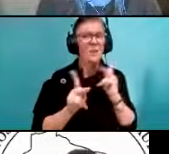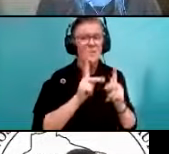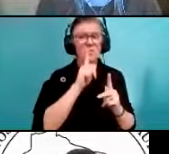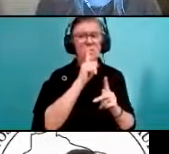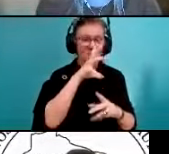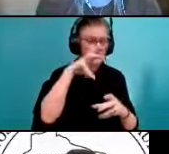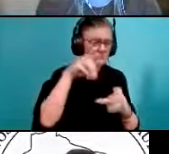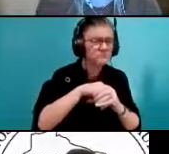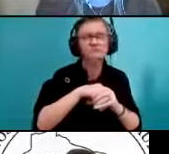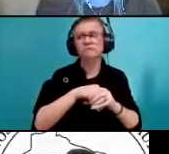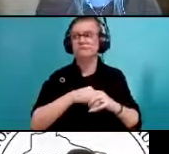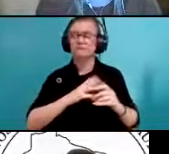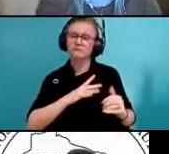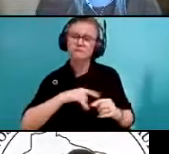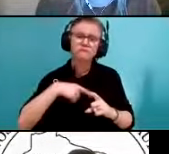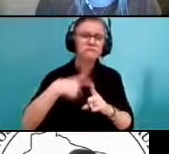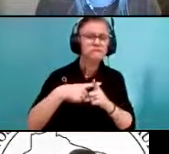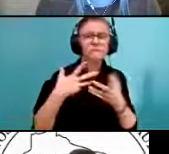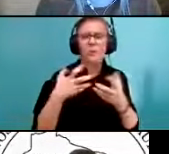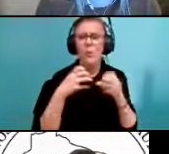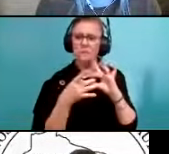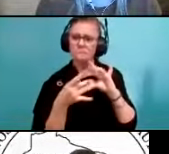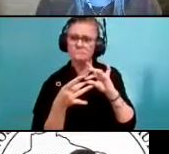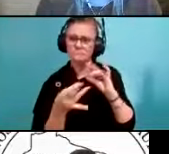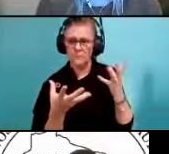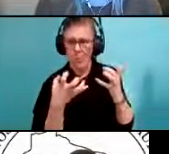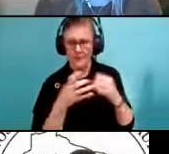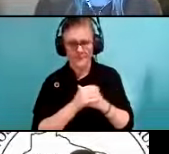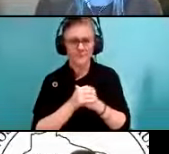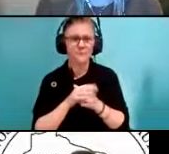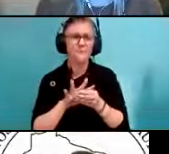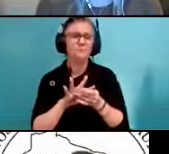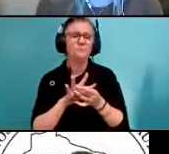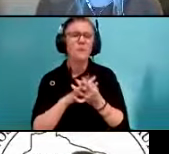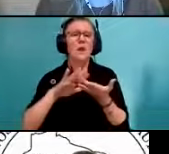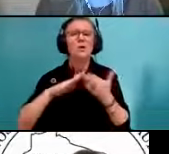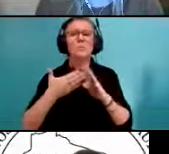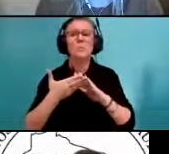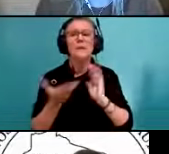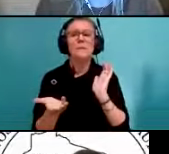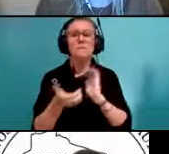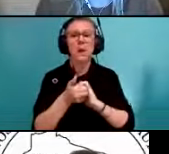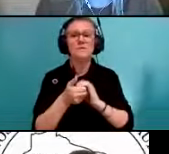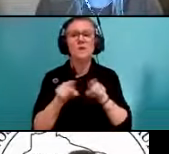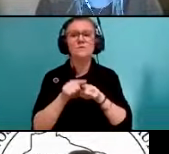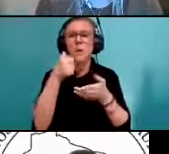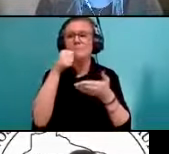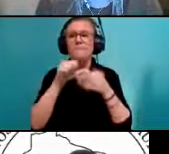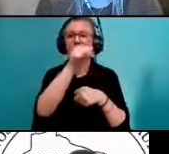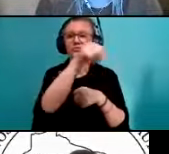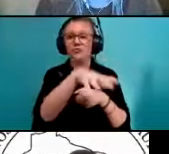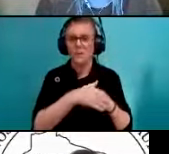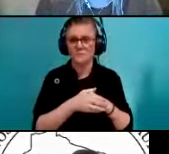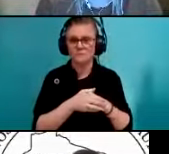very encouraged and want to participate in this study. Community partners have also been doing mail drops in the neighborhoods